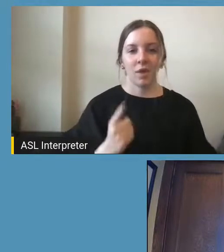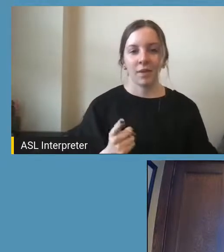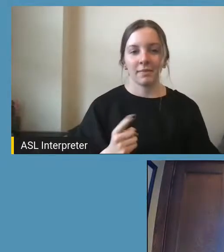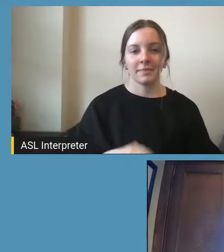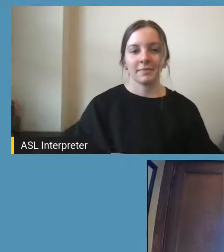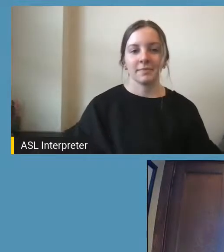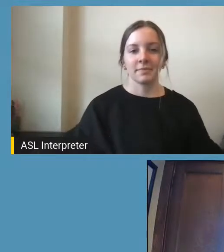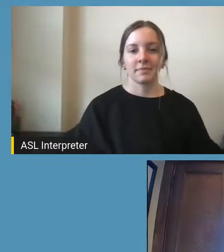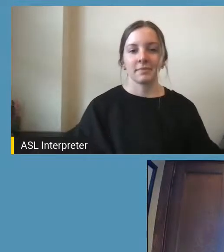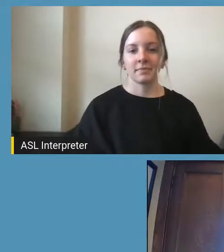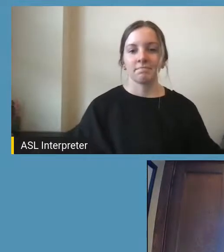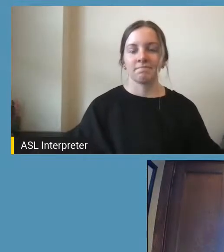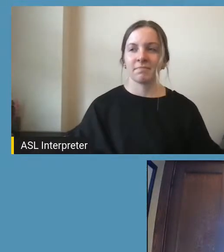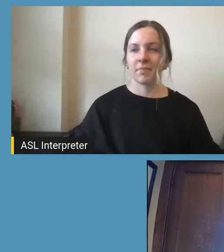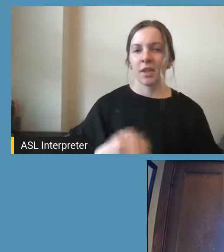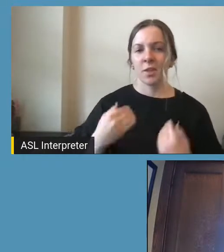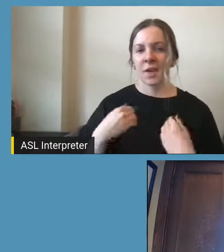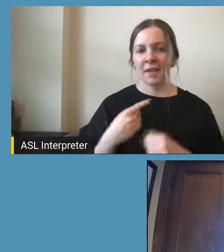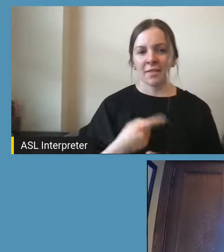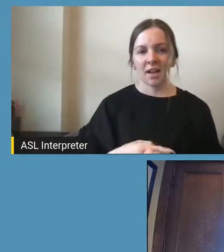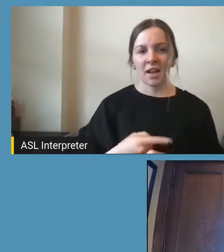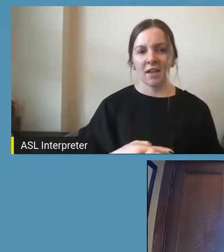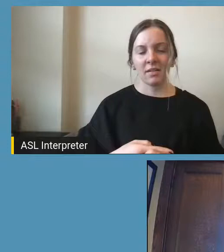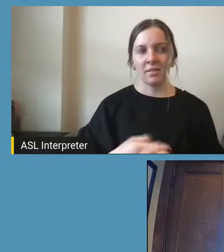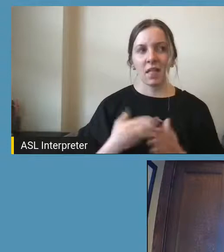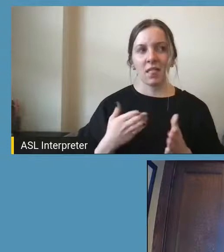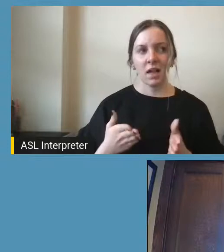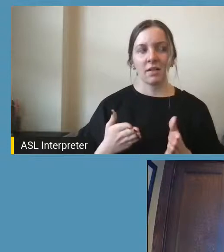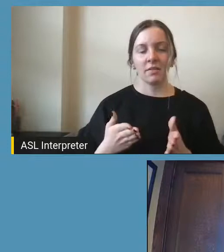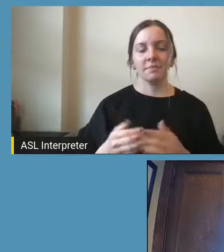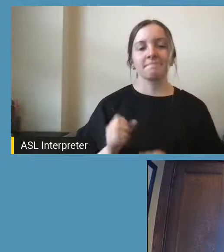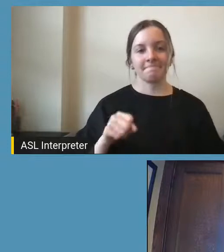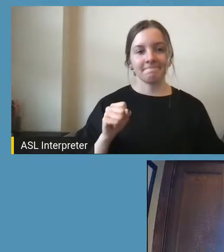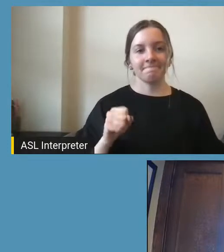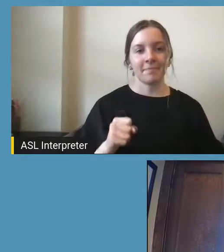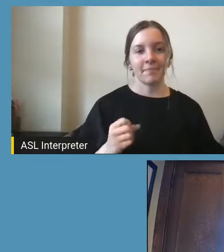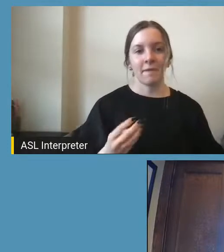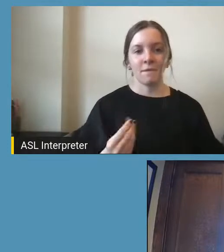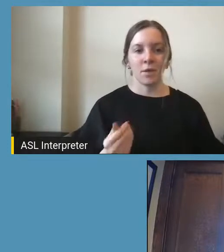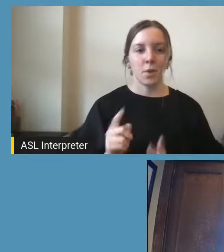Where are we on time? We've got a couple minutes more here, and